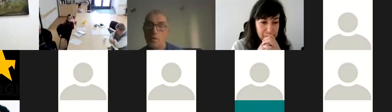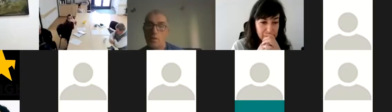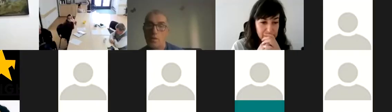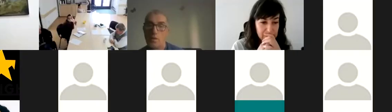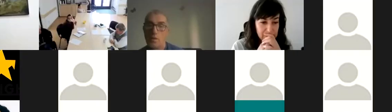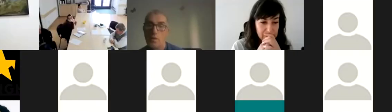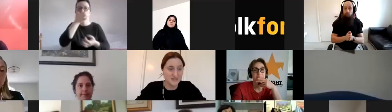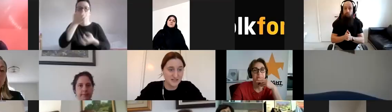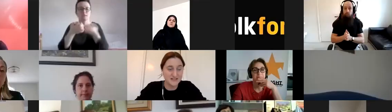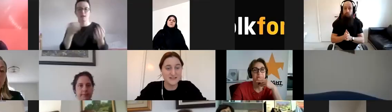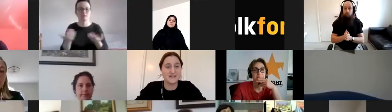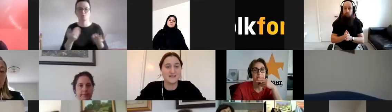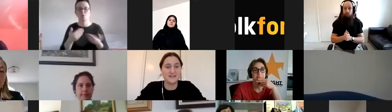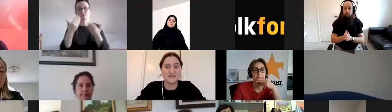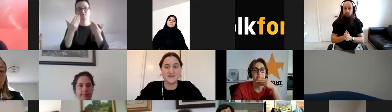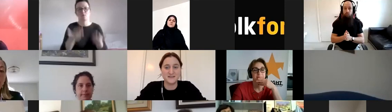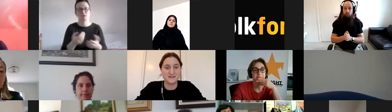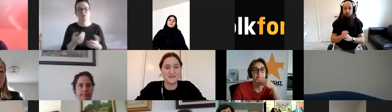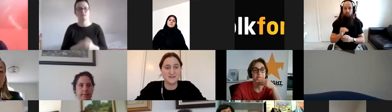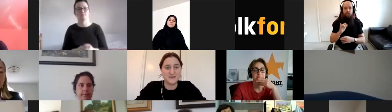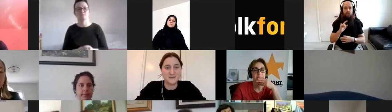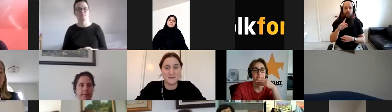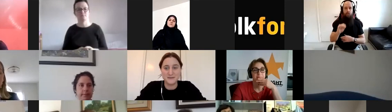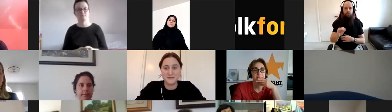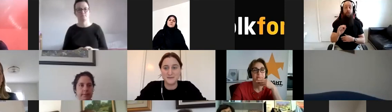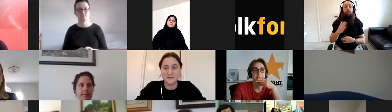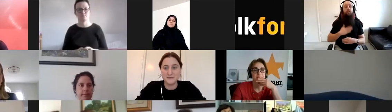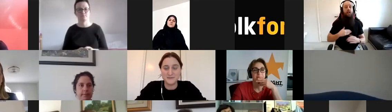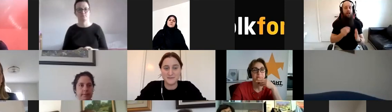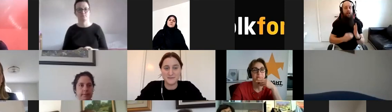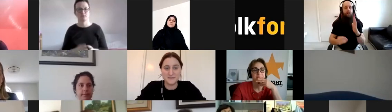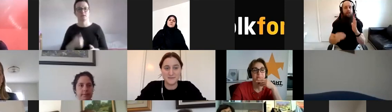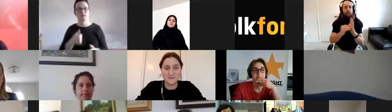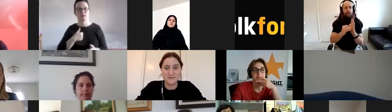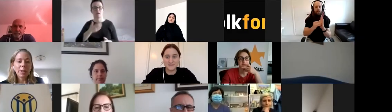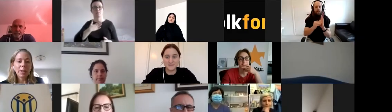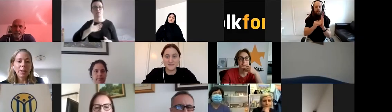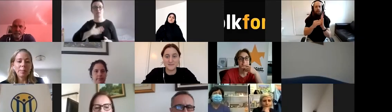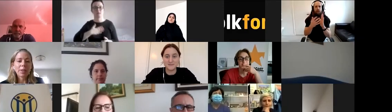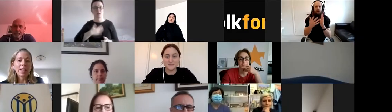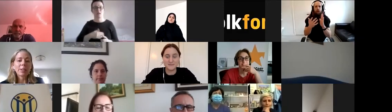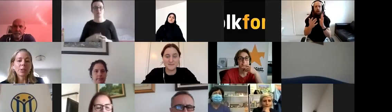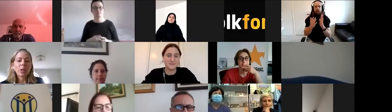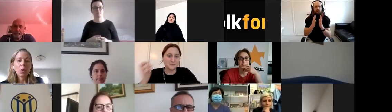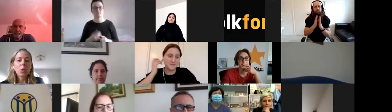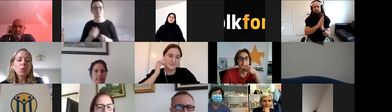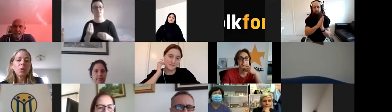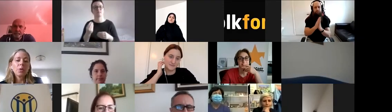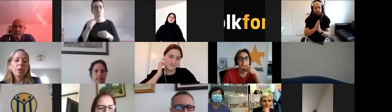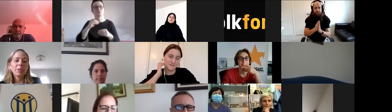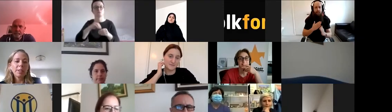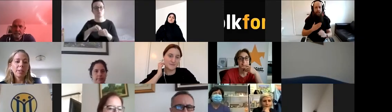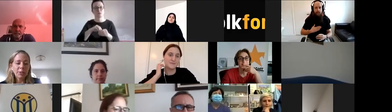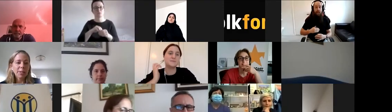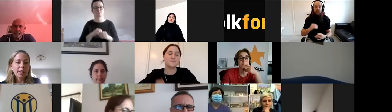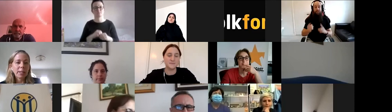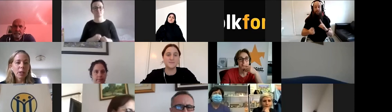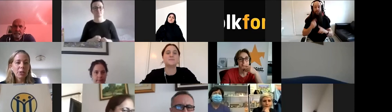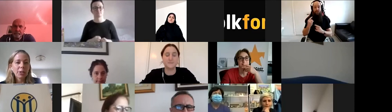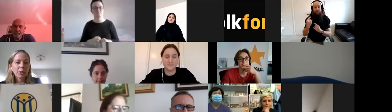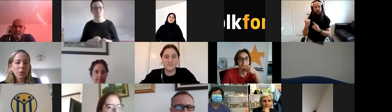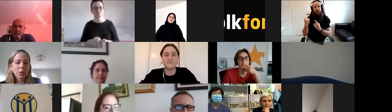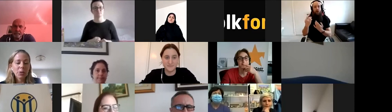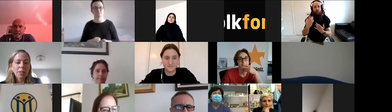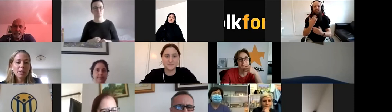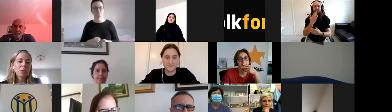Yes, and I would just also like to add that it would be good if you would let us know who you are addressing